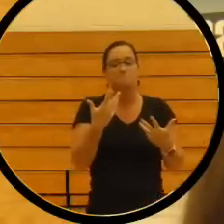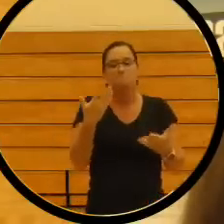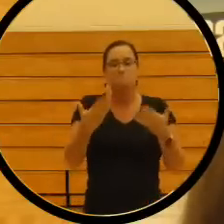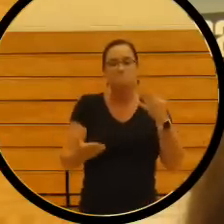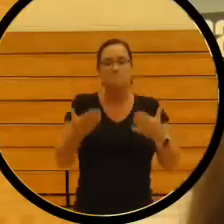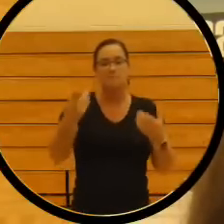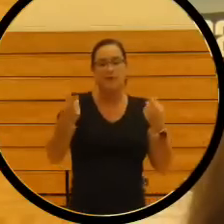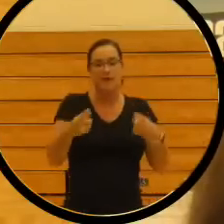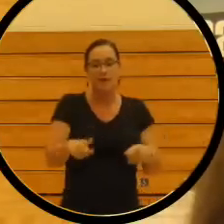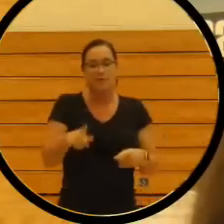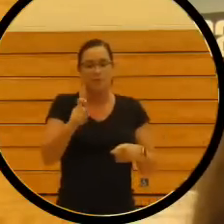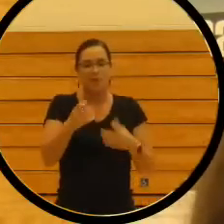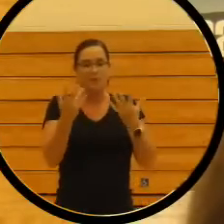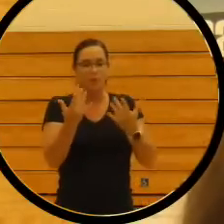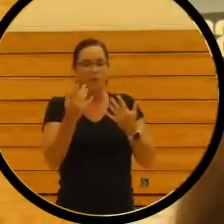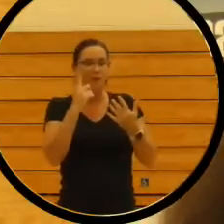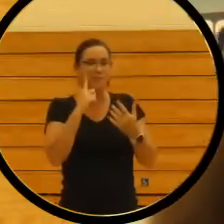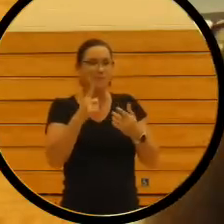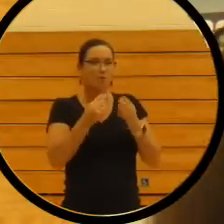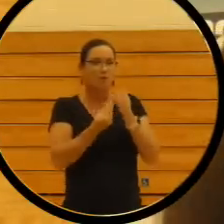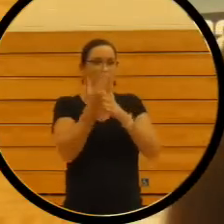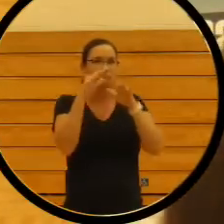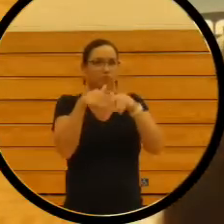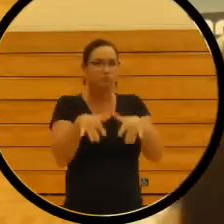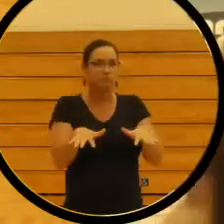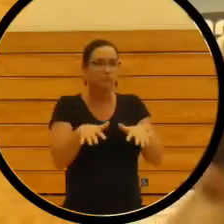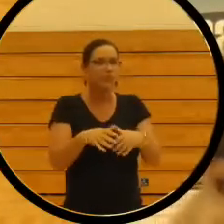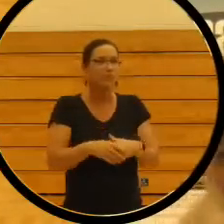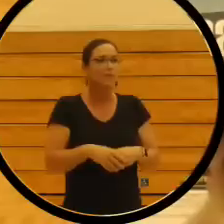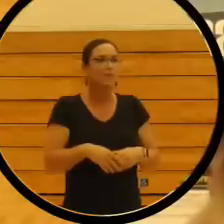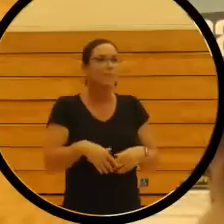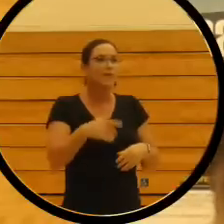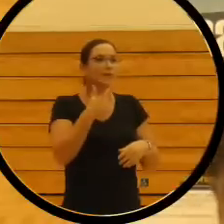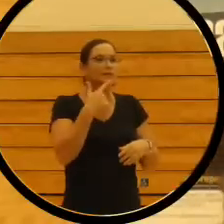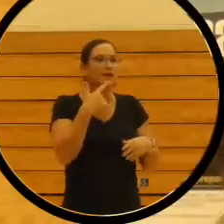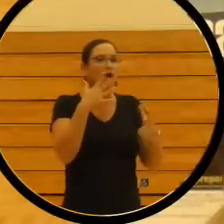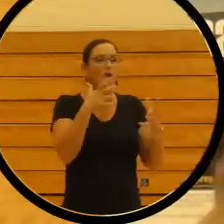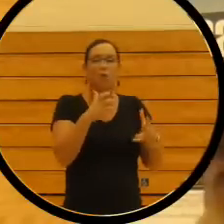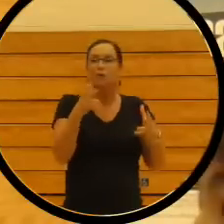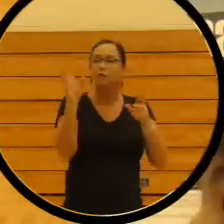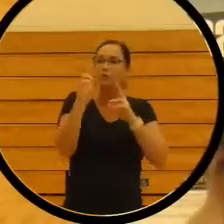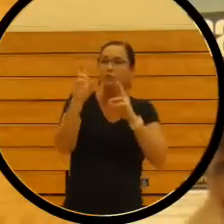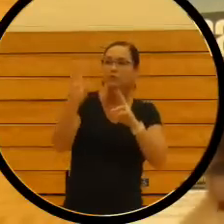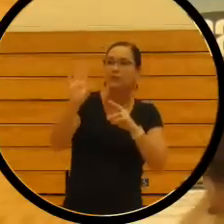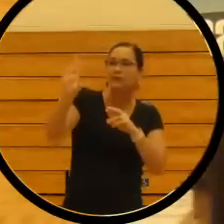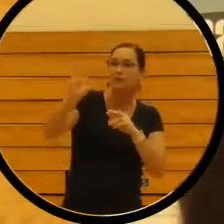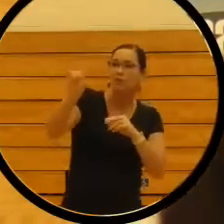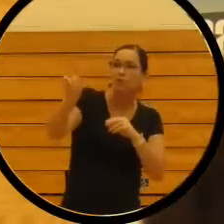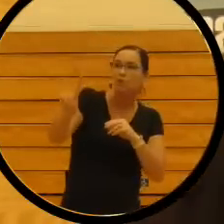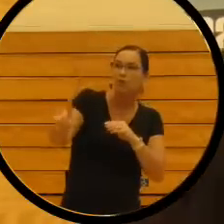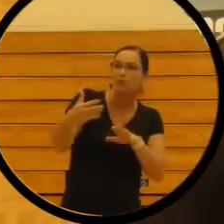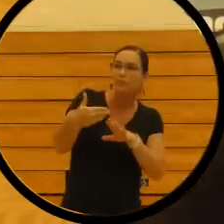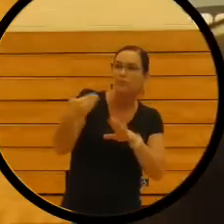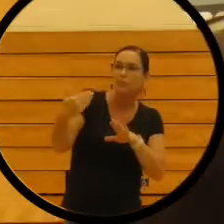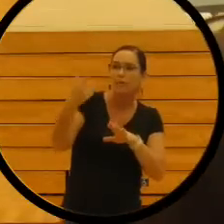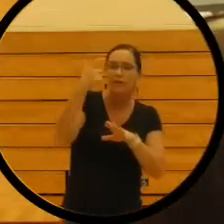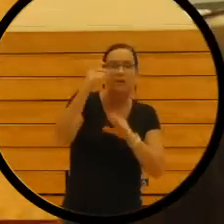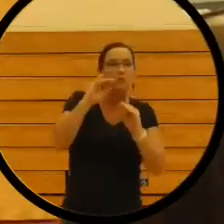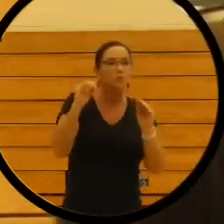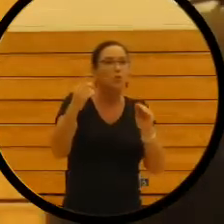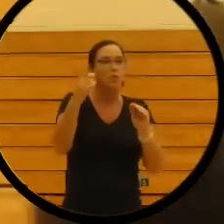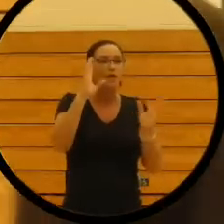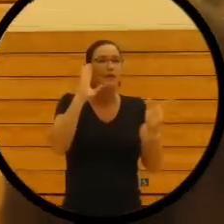then we got to wait for the outbreak. And I just want to say, I do respect the kupuna's question earlier, because